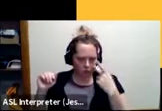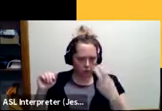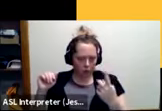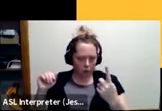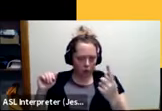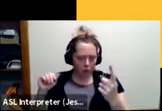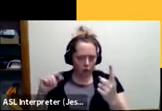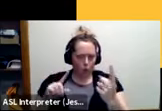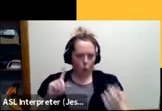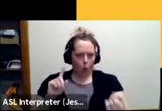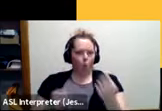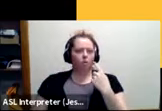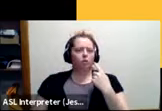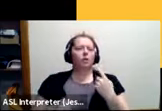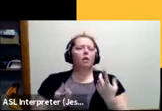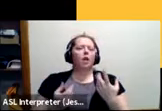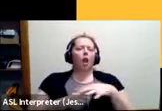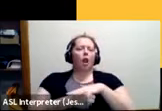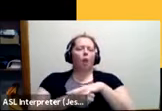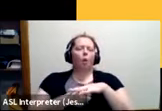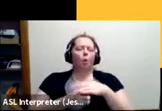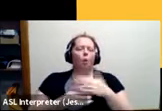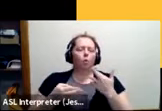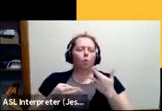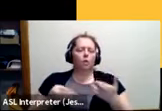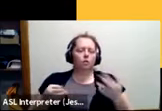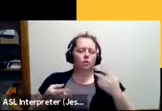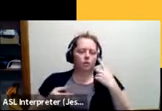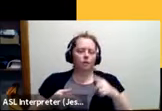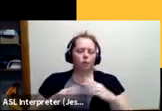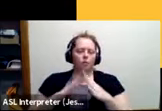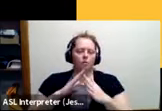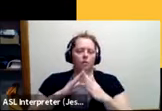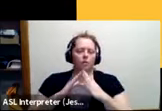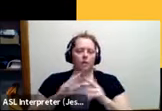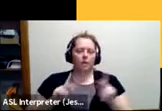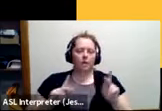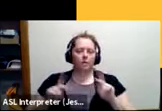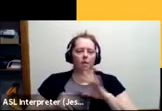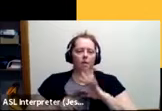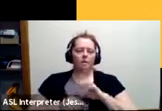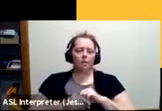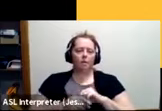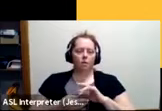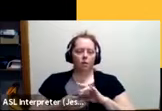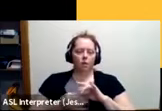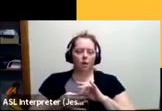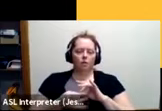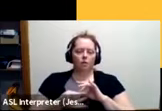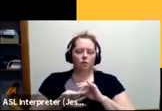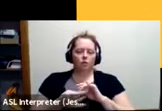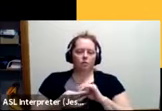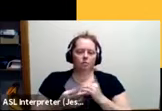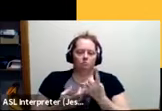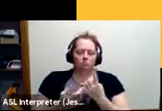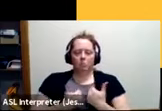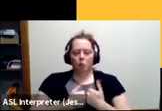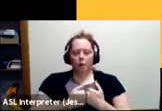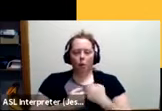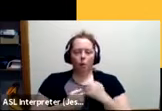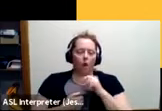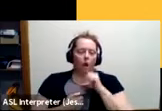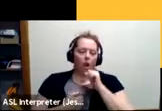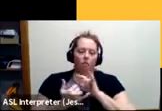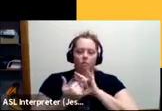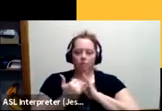What are some local resources or groups for people in relationships, romantic or otherwise, with trans or non-binary individuals to connect or